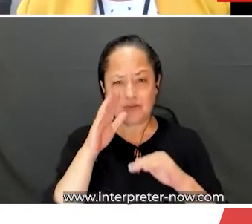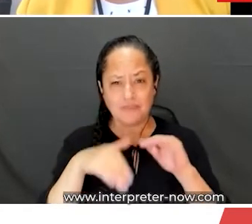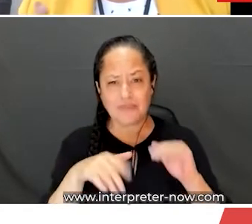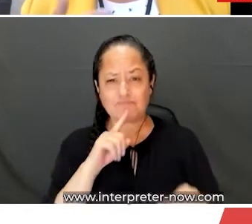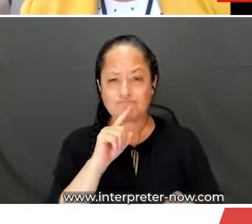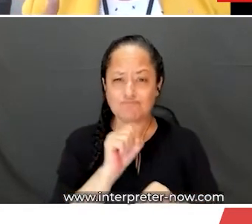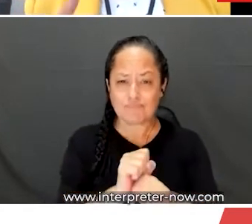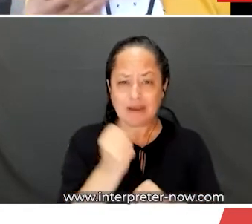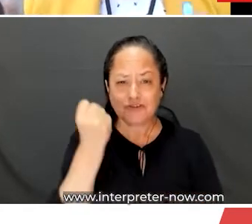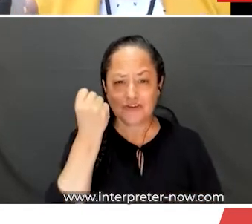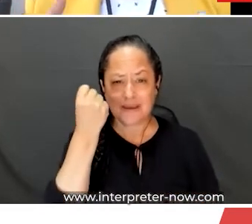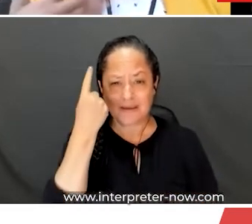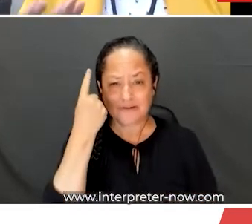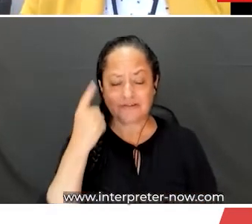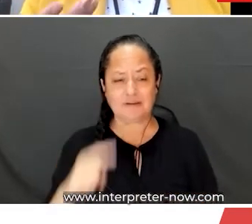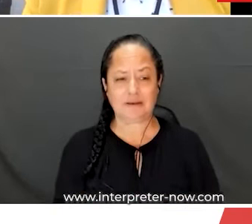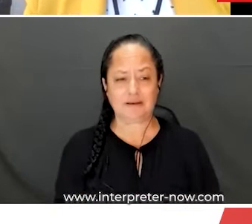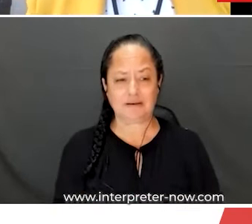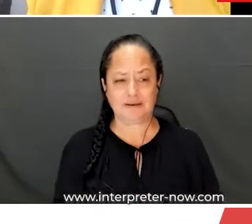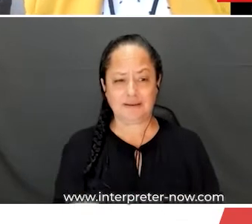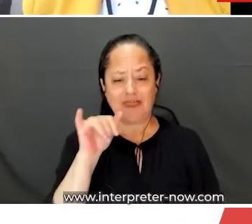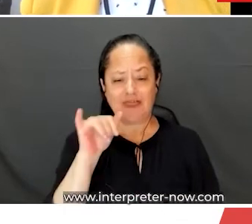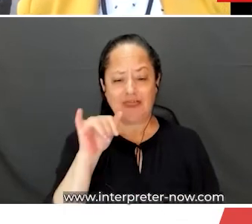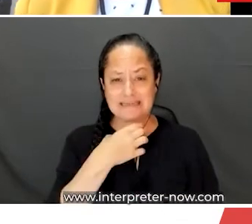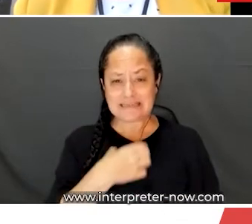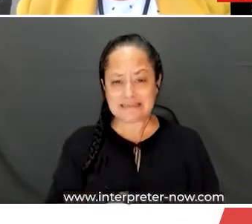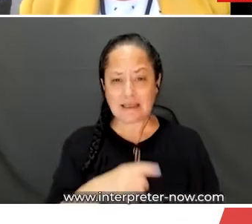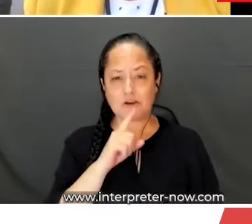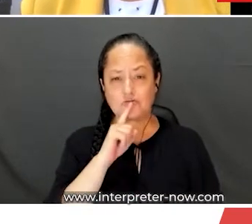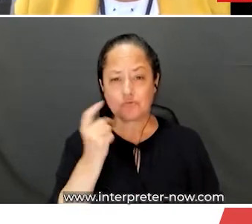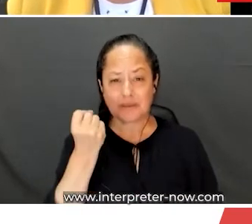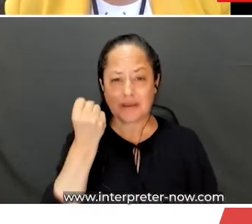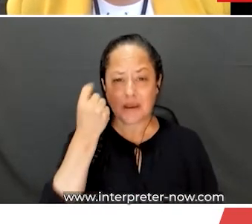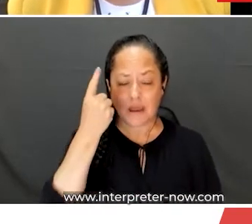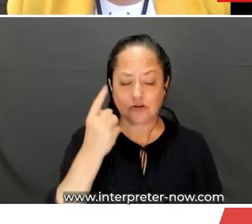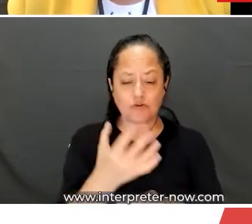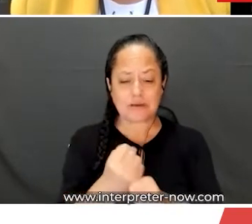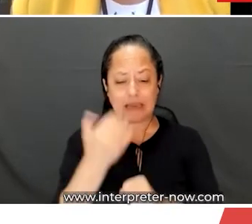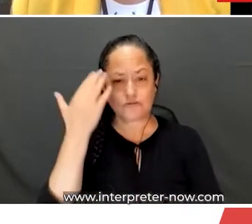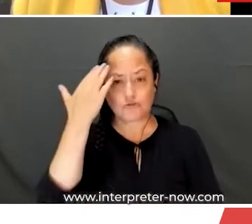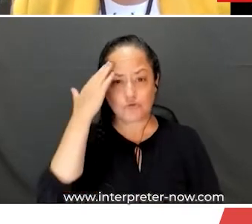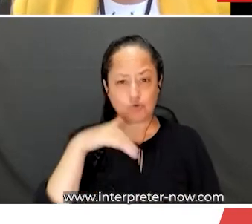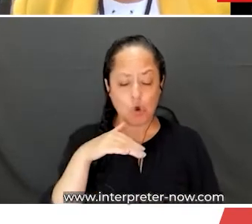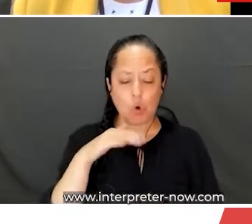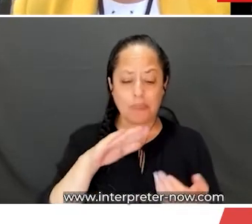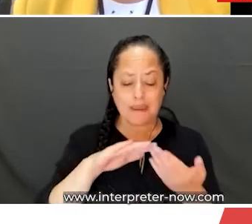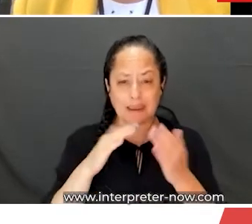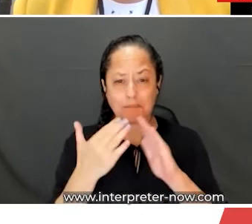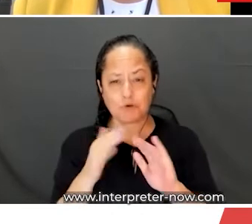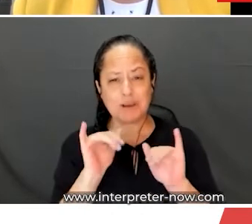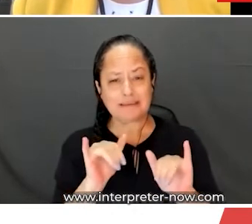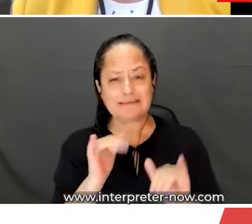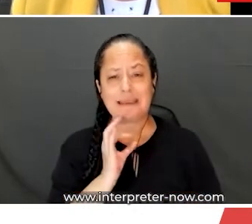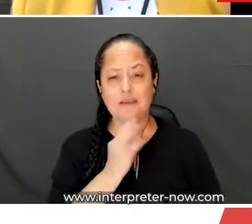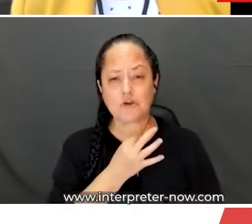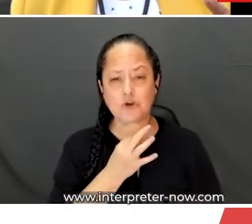truly understanding. Like, it's just like that desire to really understand and get to know our community and stay curious, because